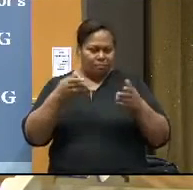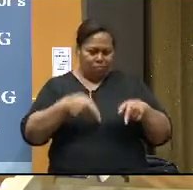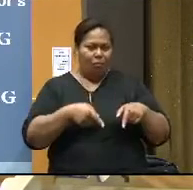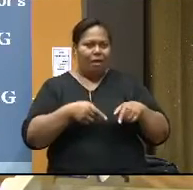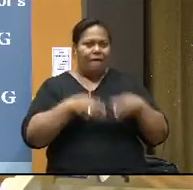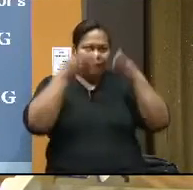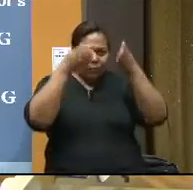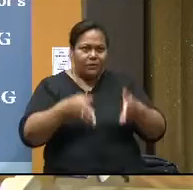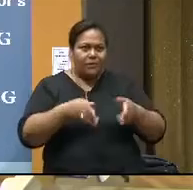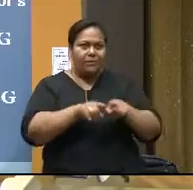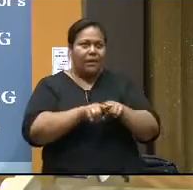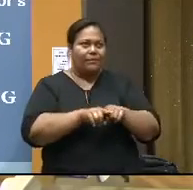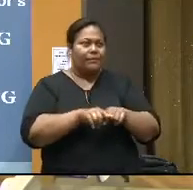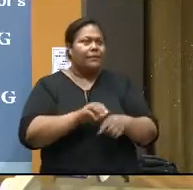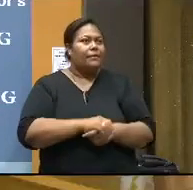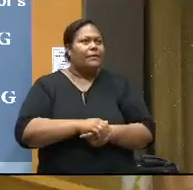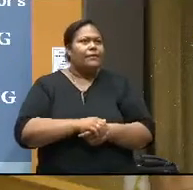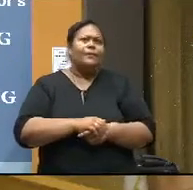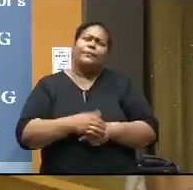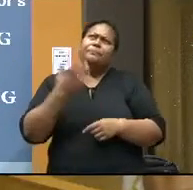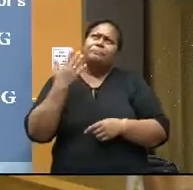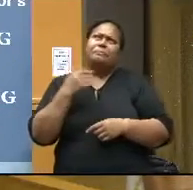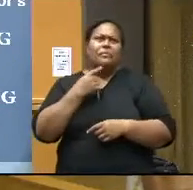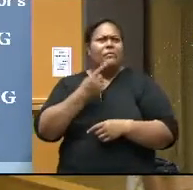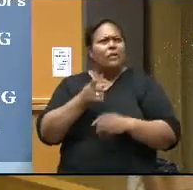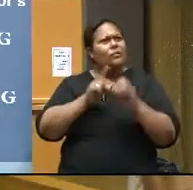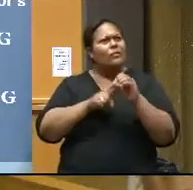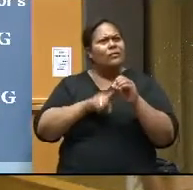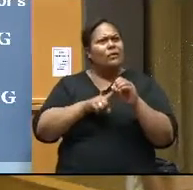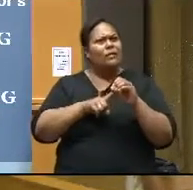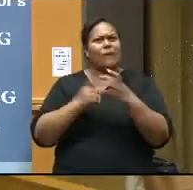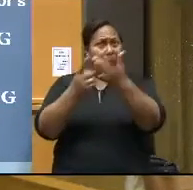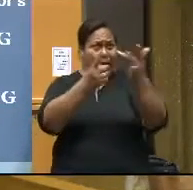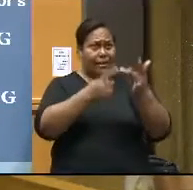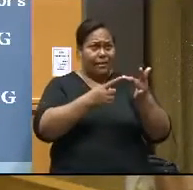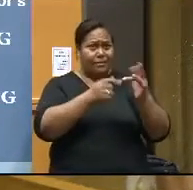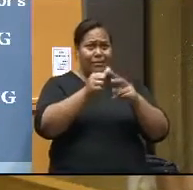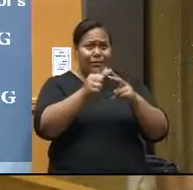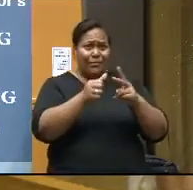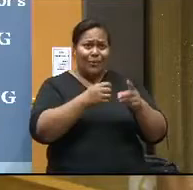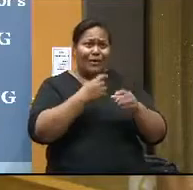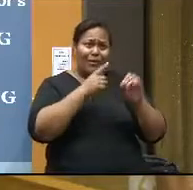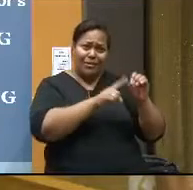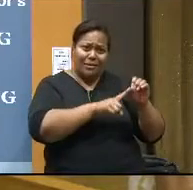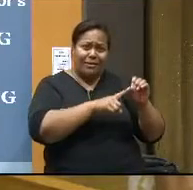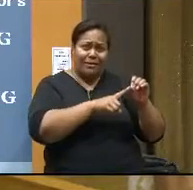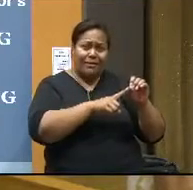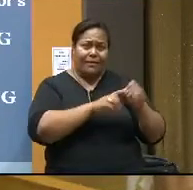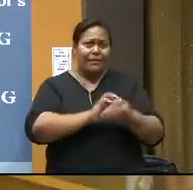I've also raised the question previously, and others have raised it for us to think about.